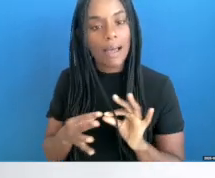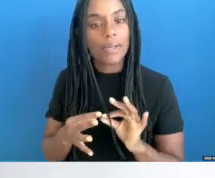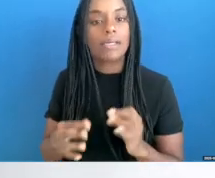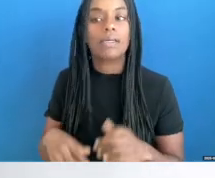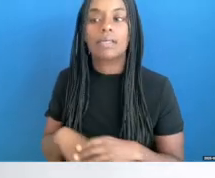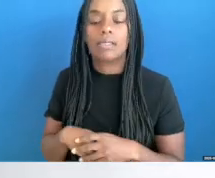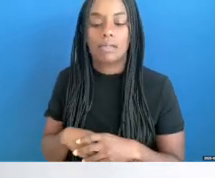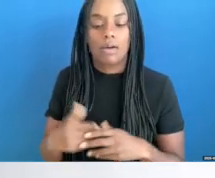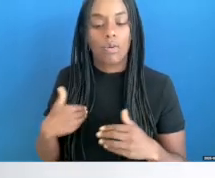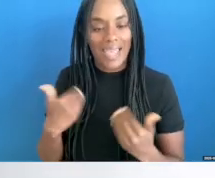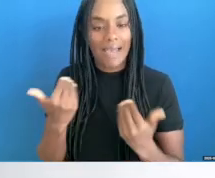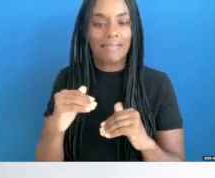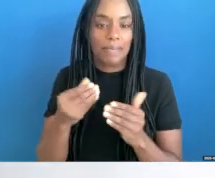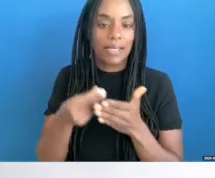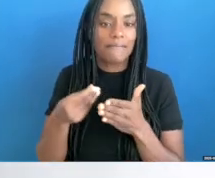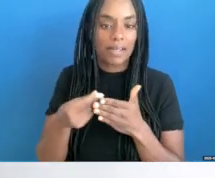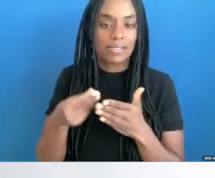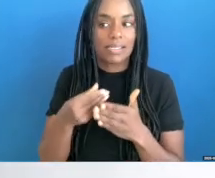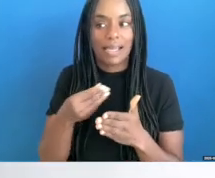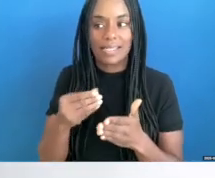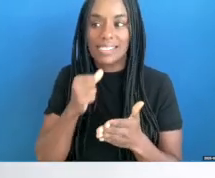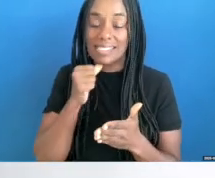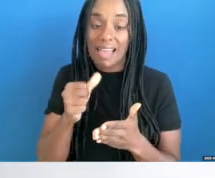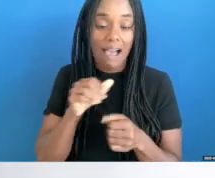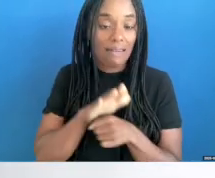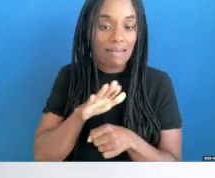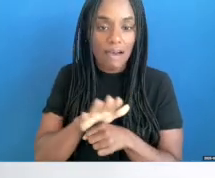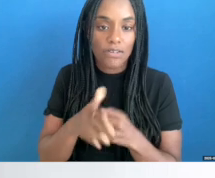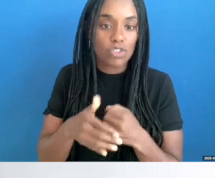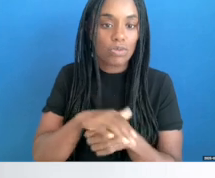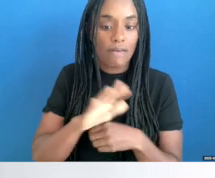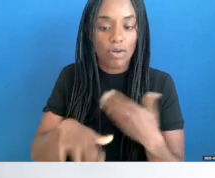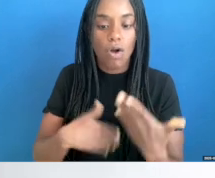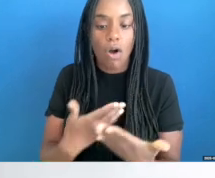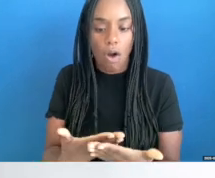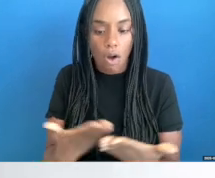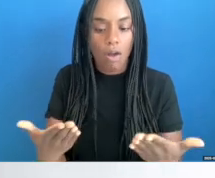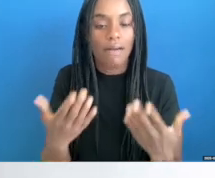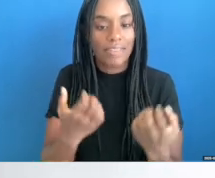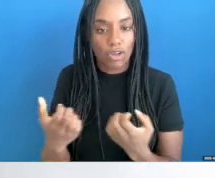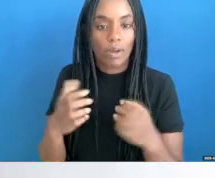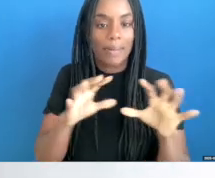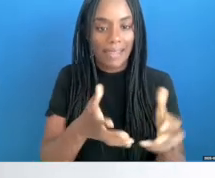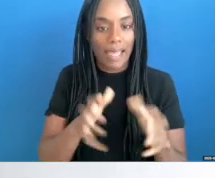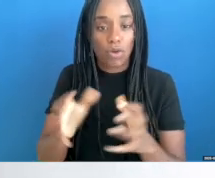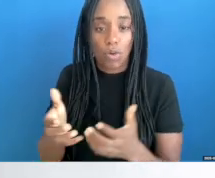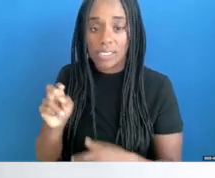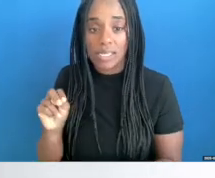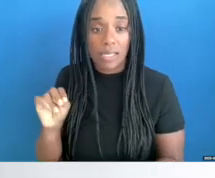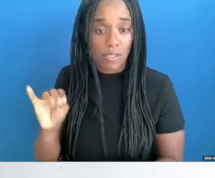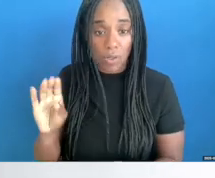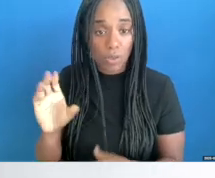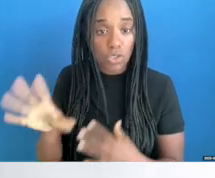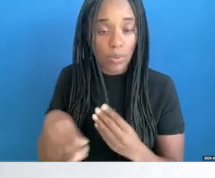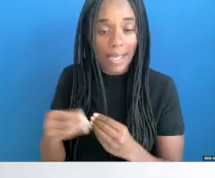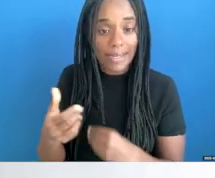have limited funds and it's not nearly enough to cover all the equipment categories. Nicole, did you want to add something more to